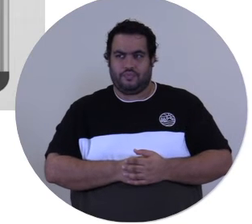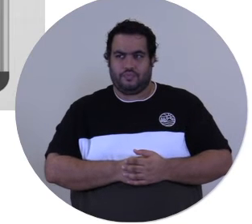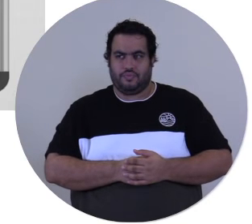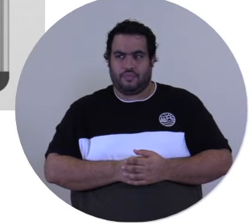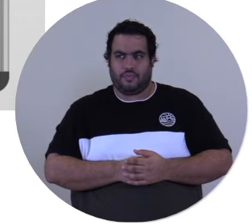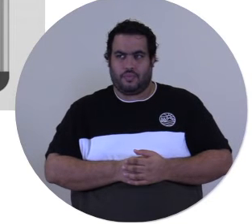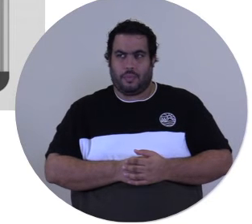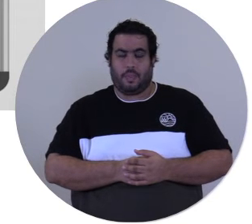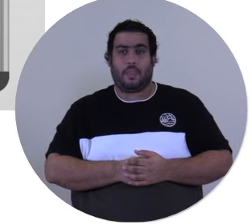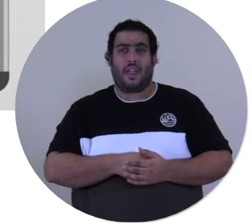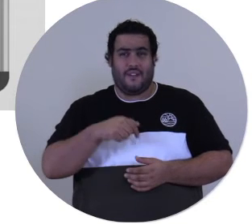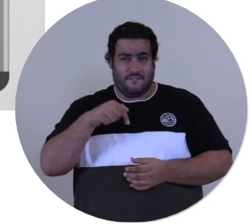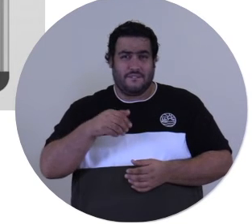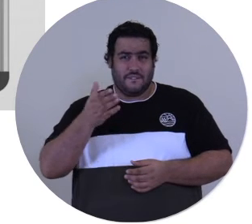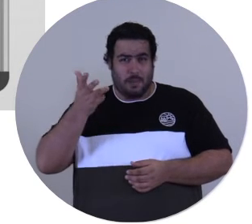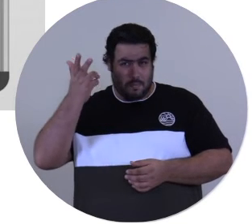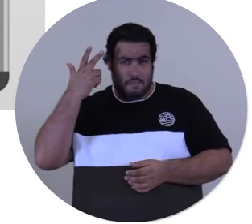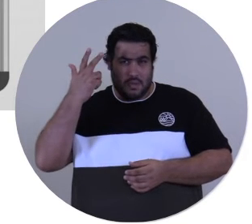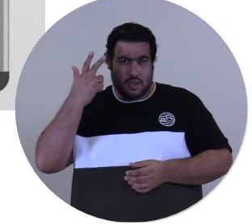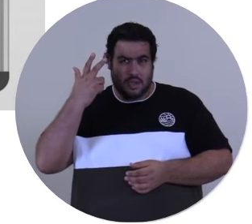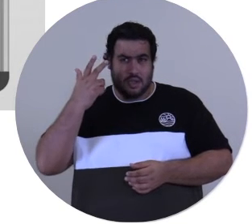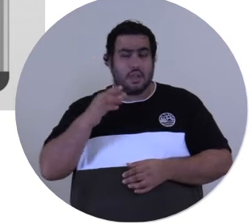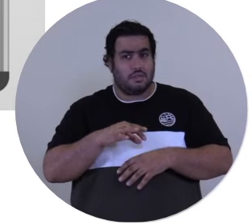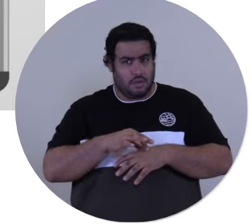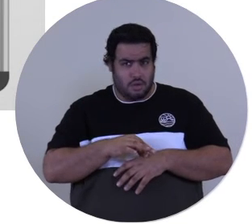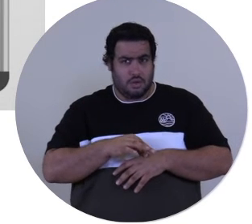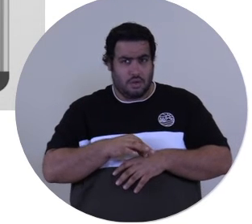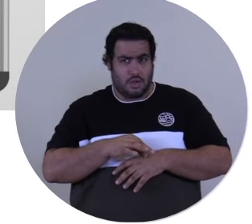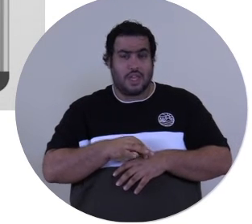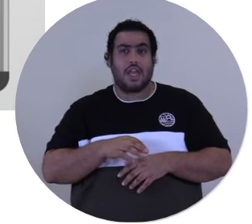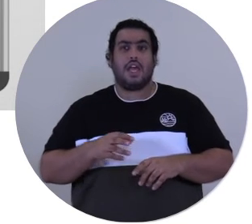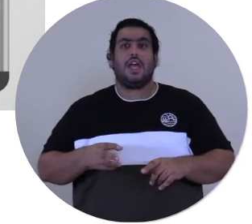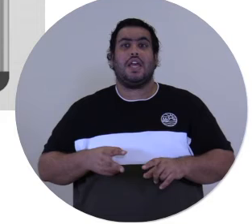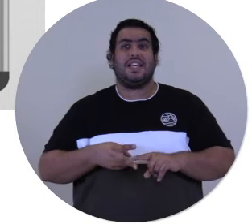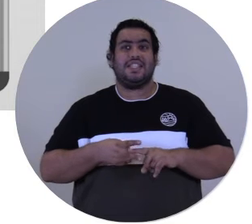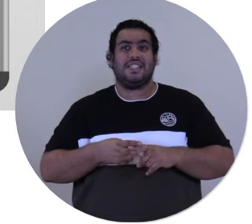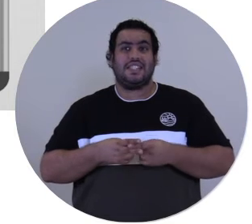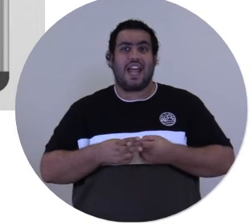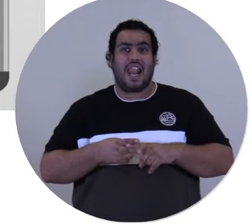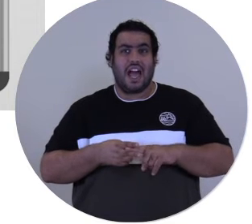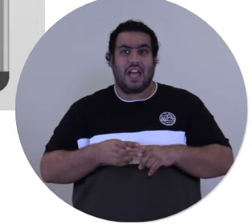Other ways in the past that people used to spend their free time is fixing cars.